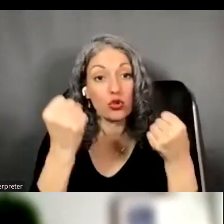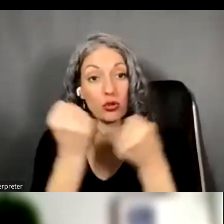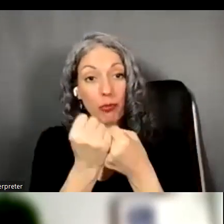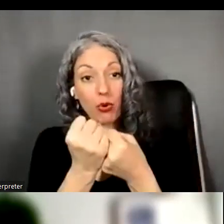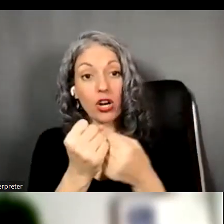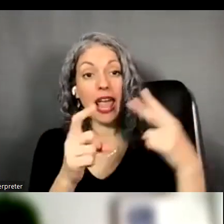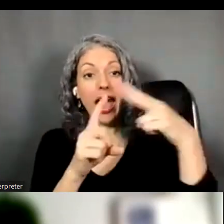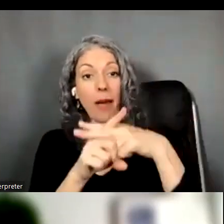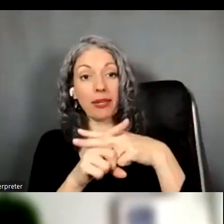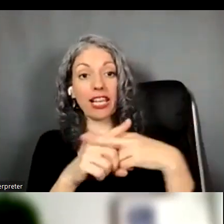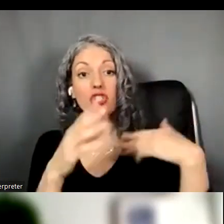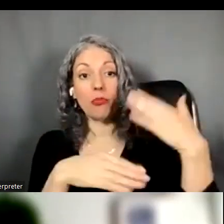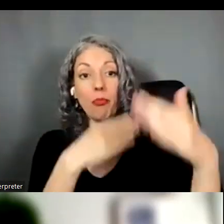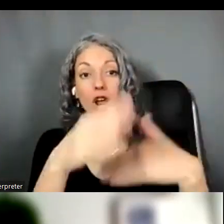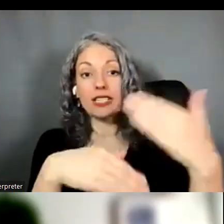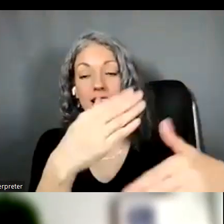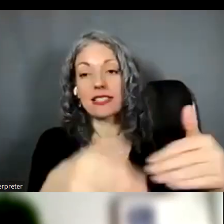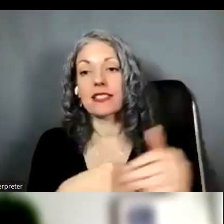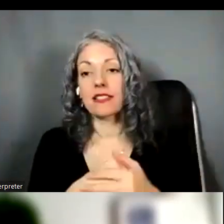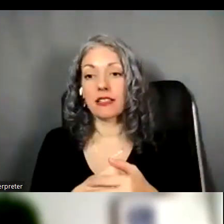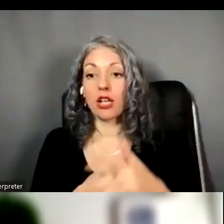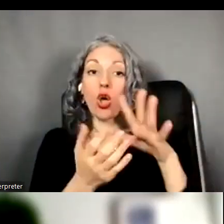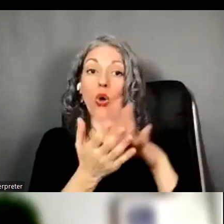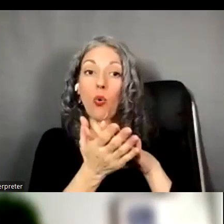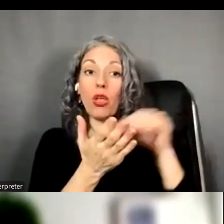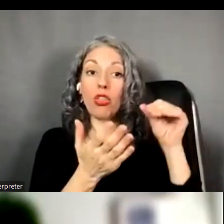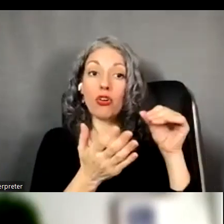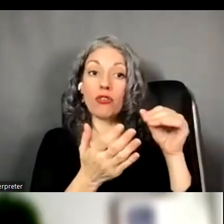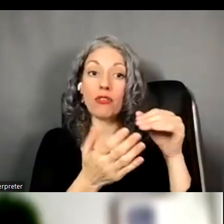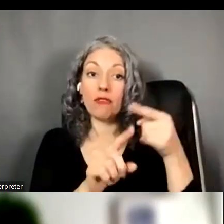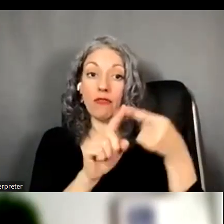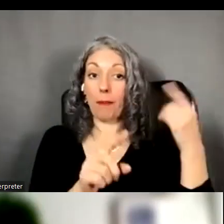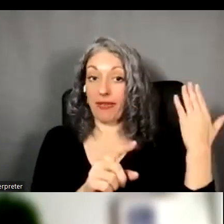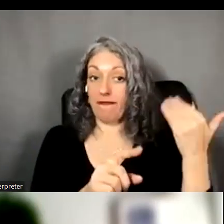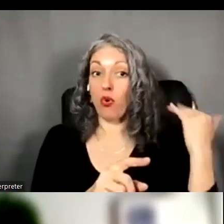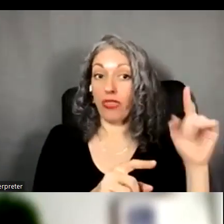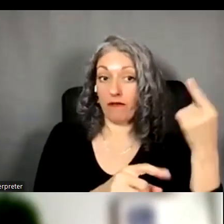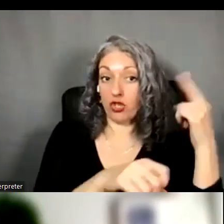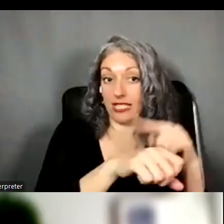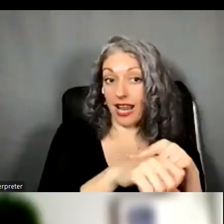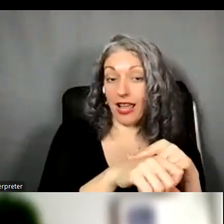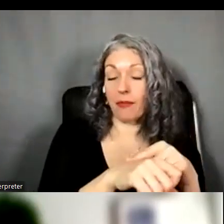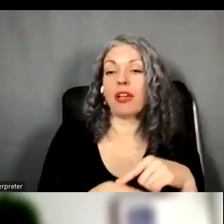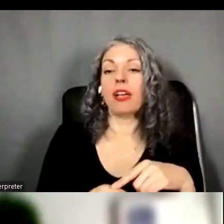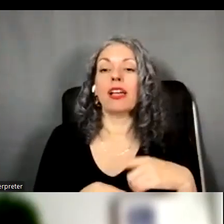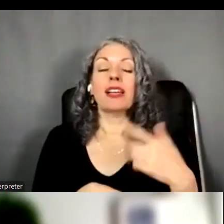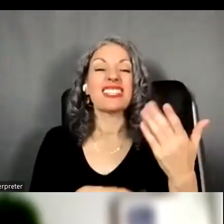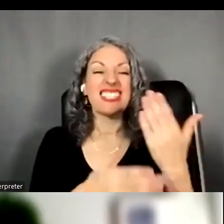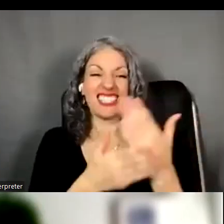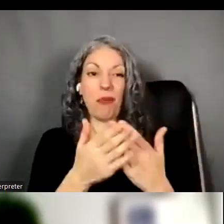because one thing we learned from round one is that there's maybe some ambiguity. So we've tightened